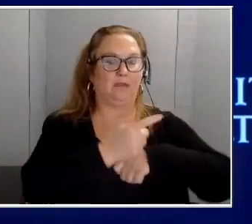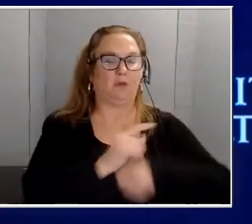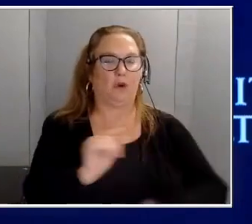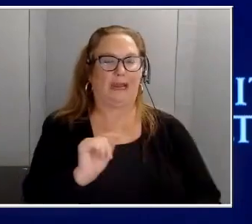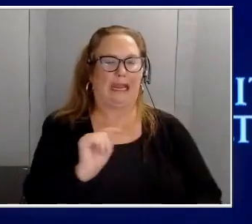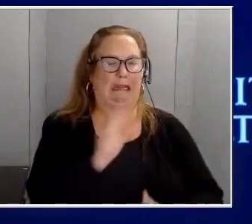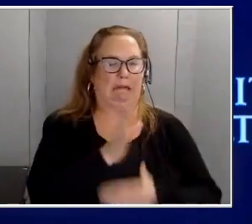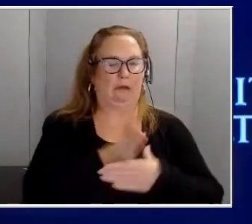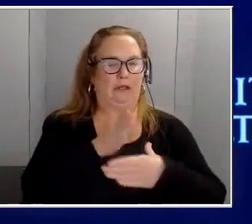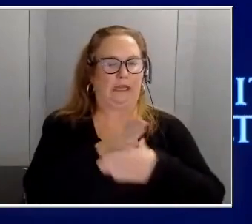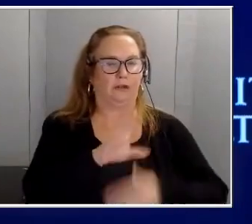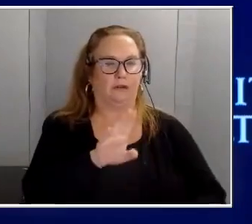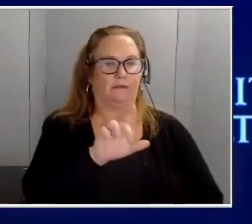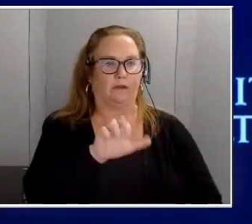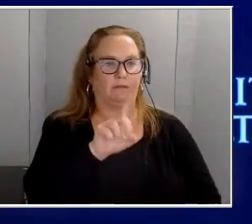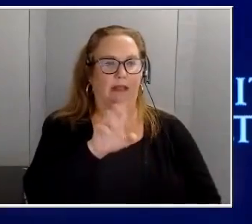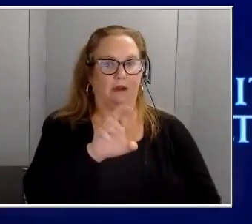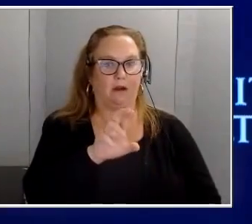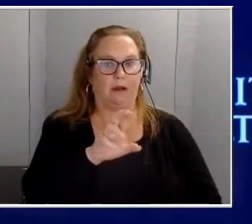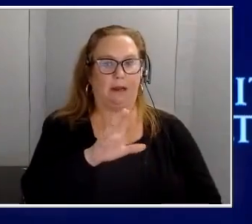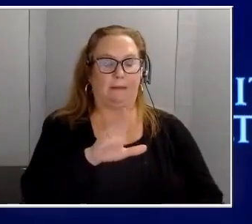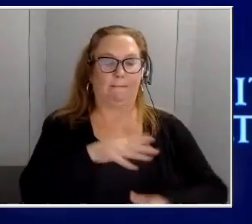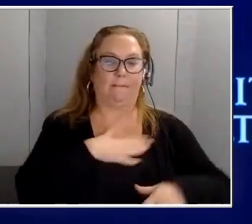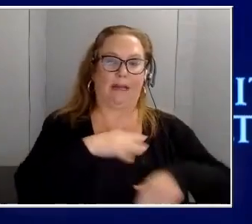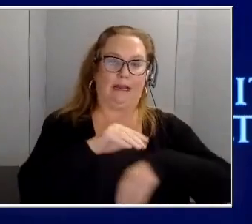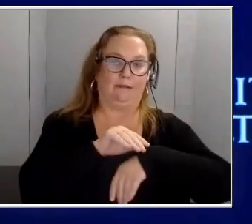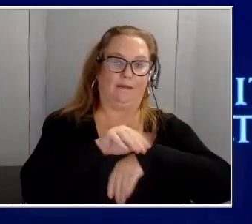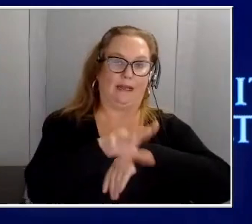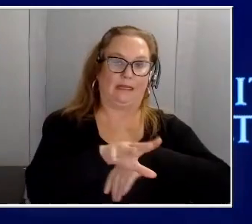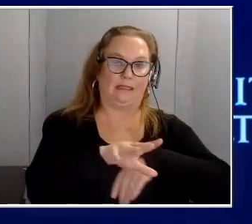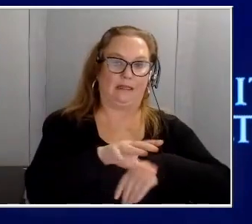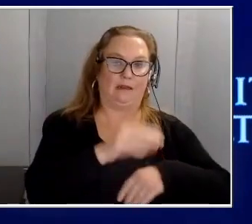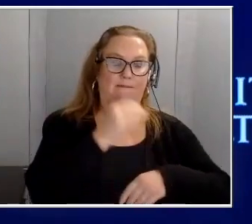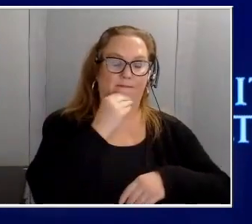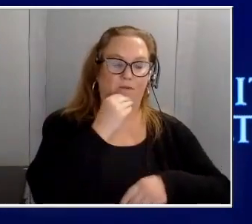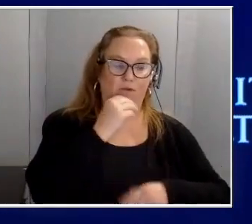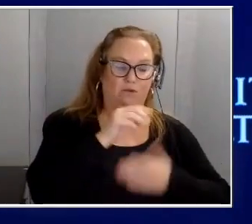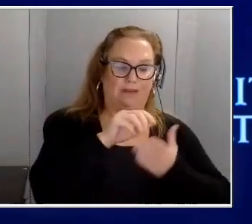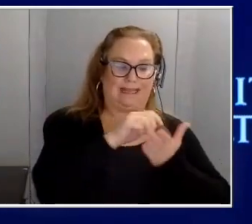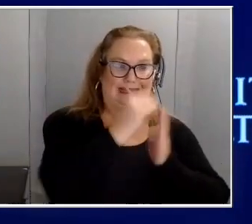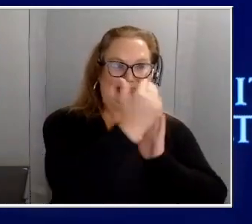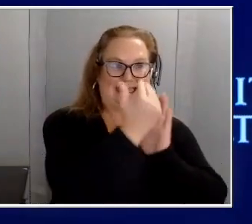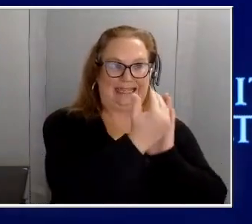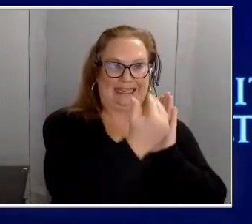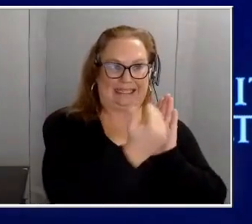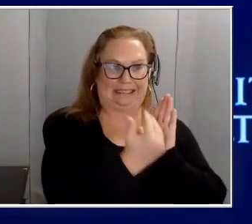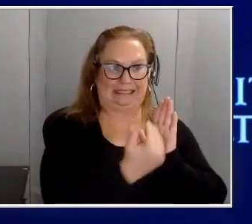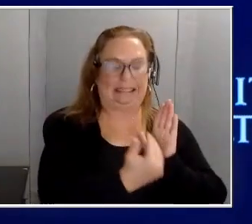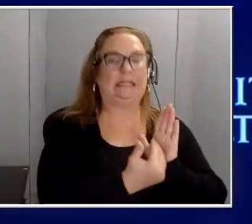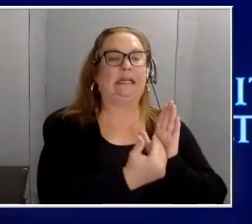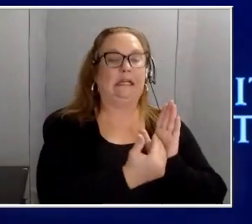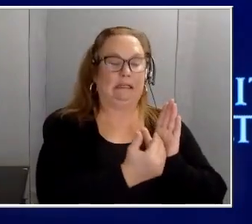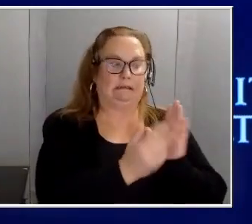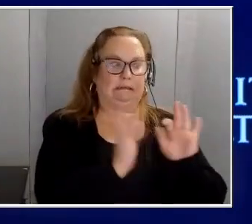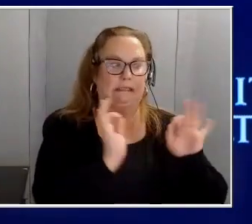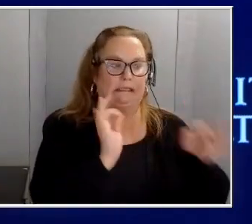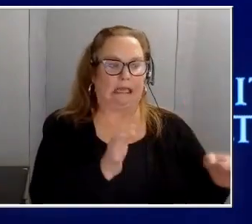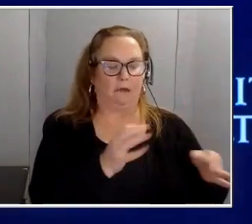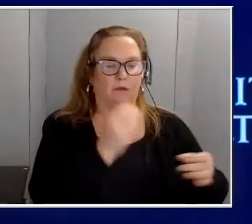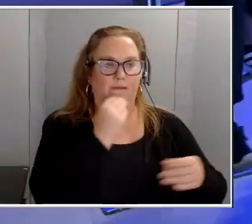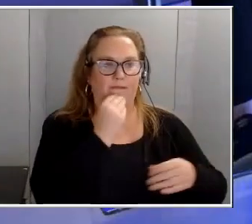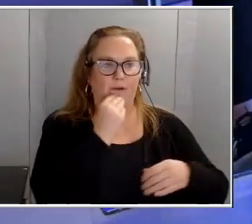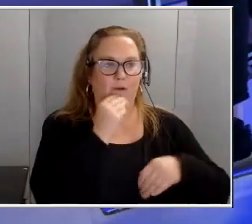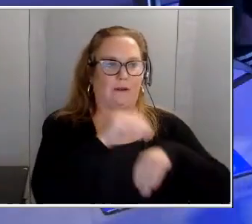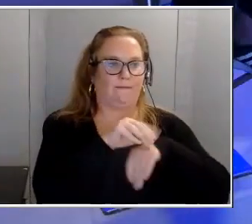the bladder. And so my advice to those patients is kind of keep a food diary and start determining what foods it is that's affecting your